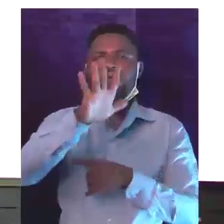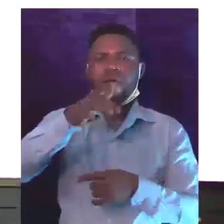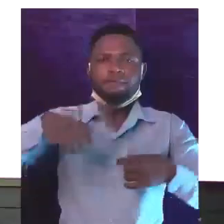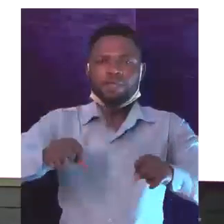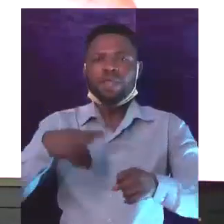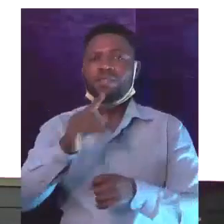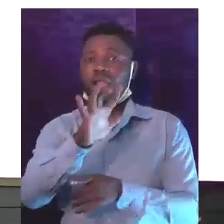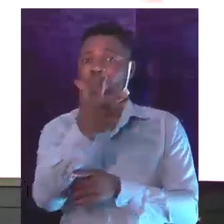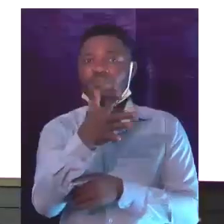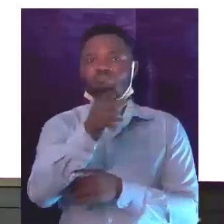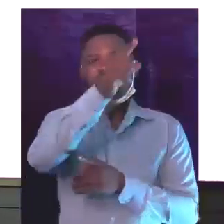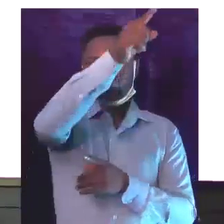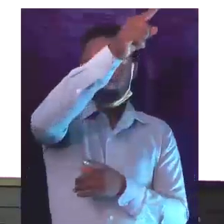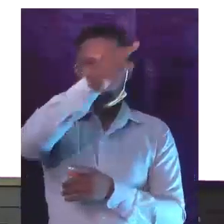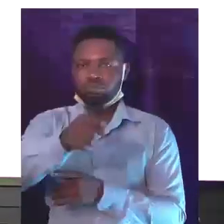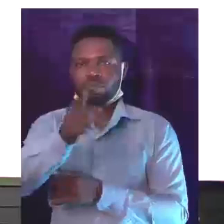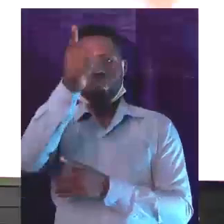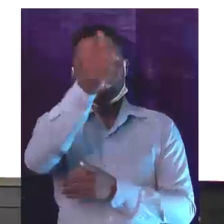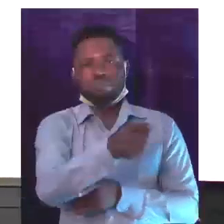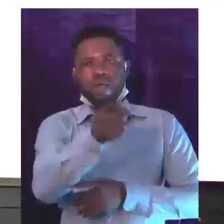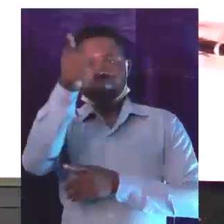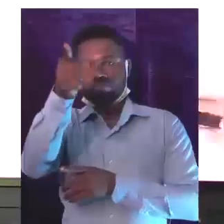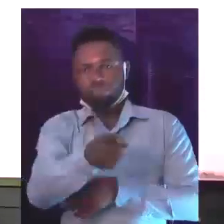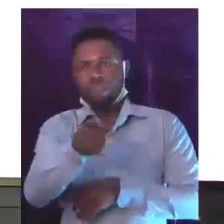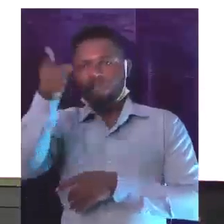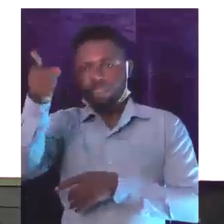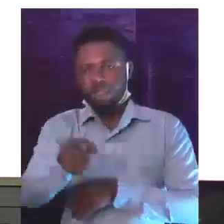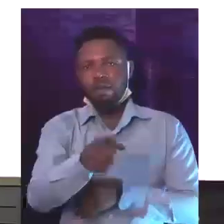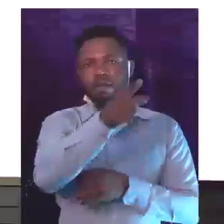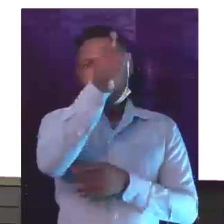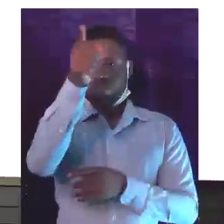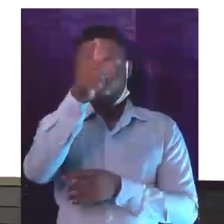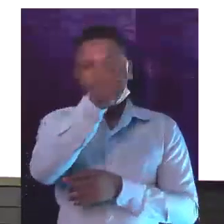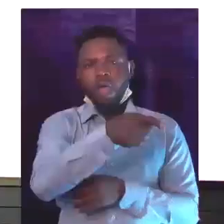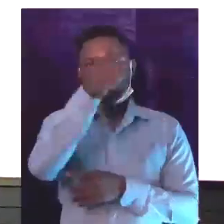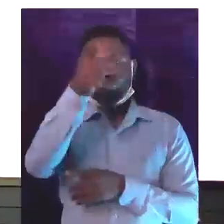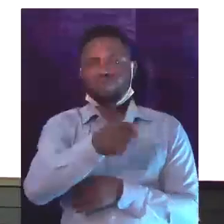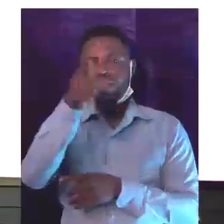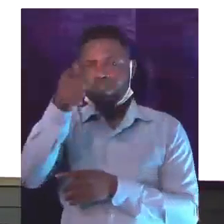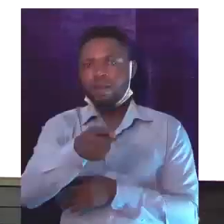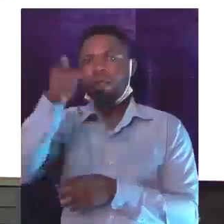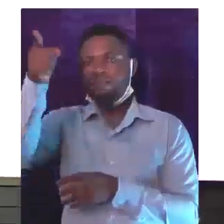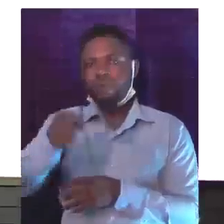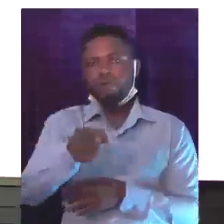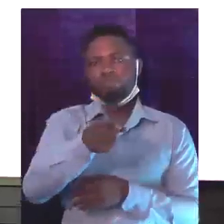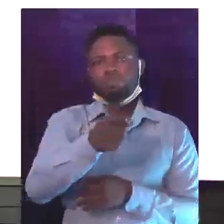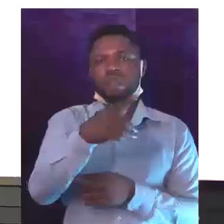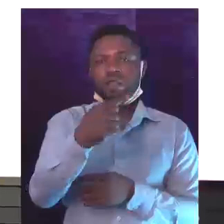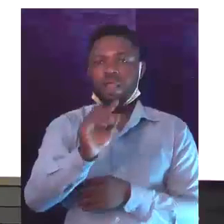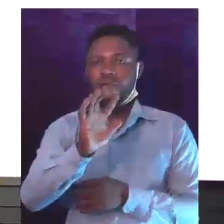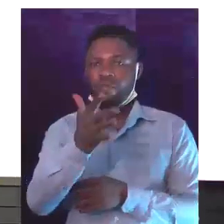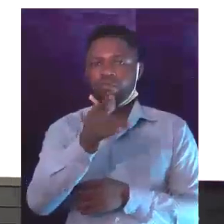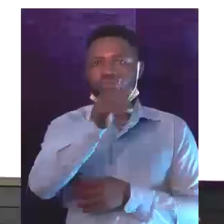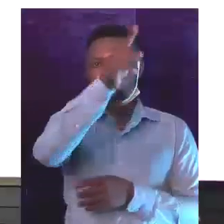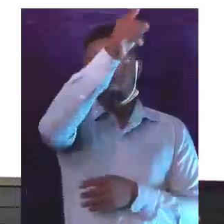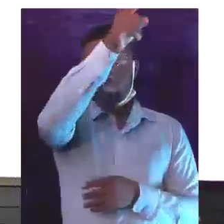the fifth mark, you will cross it like is shown here. See, 1, 2, 3, 4. Then you